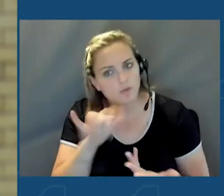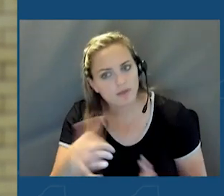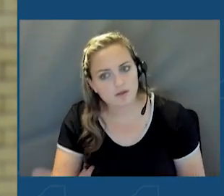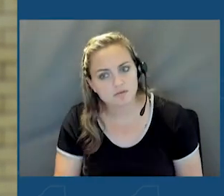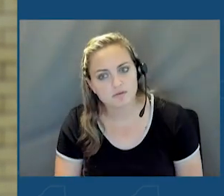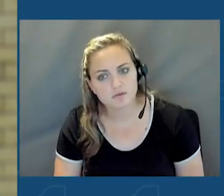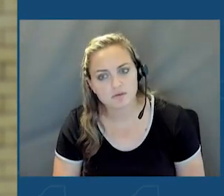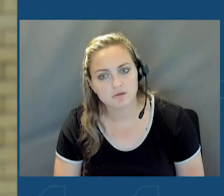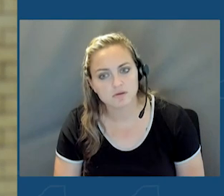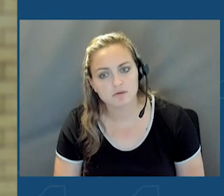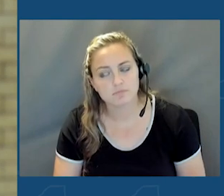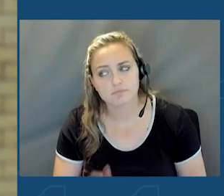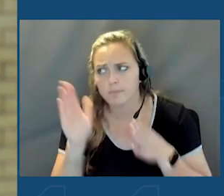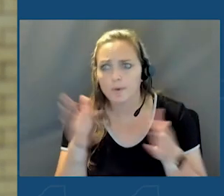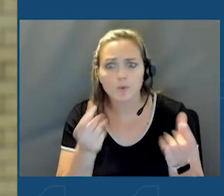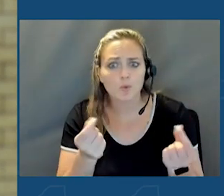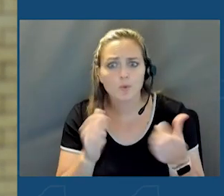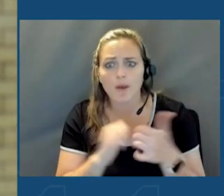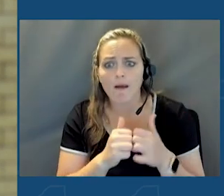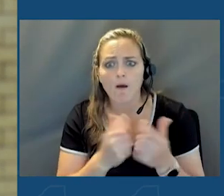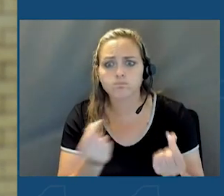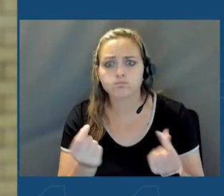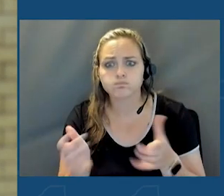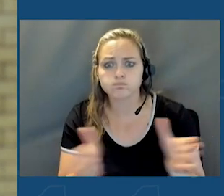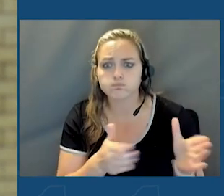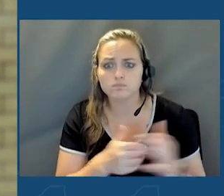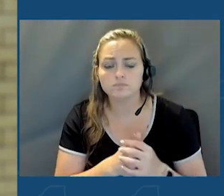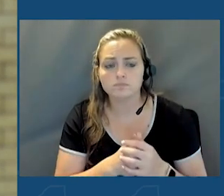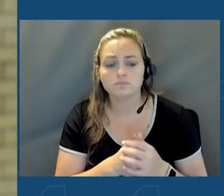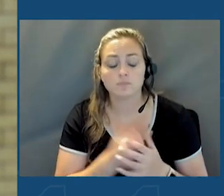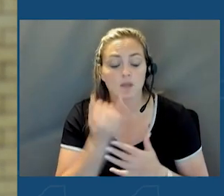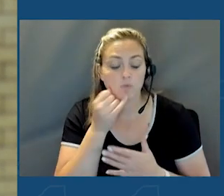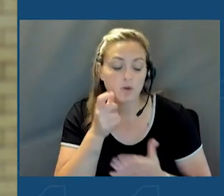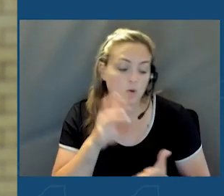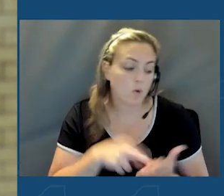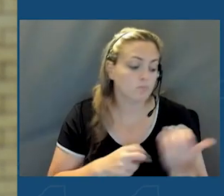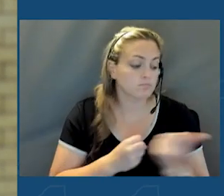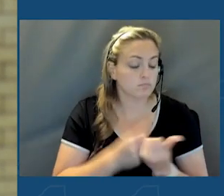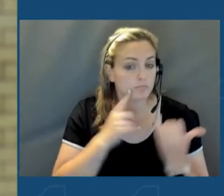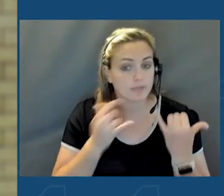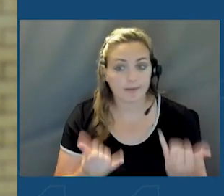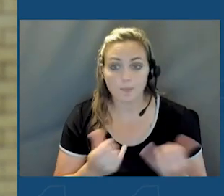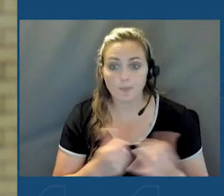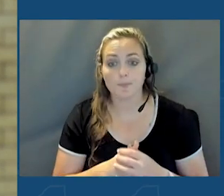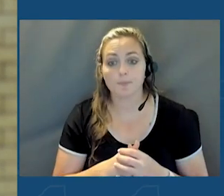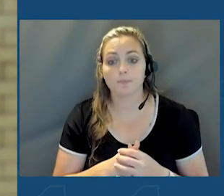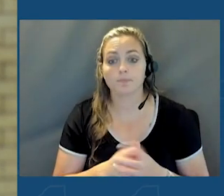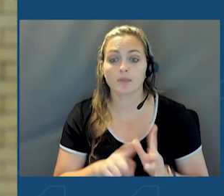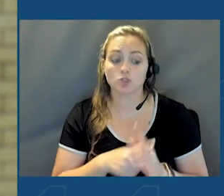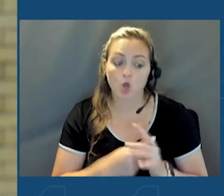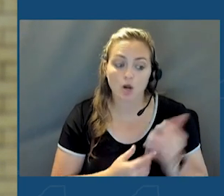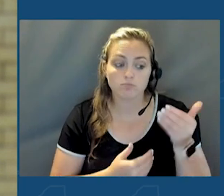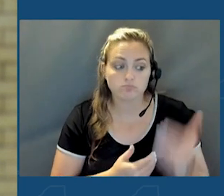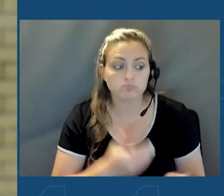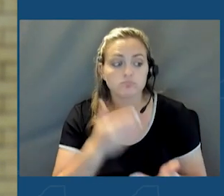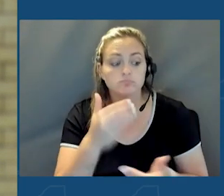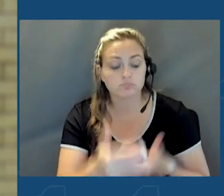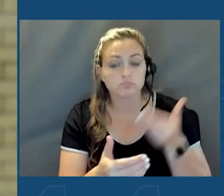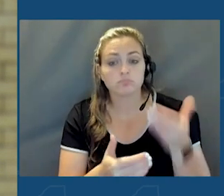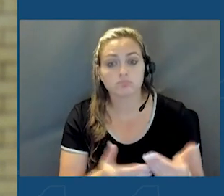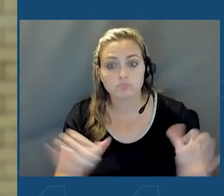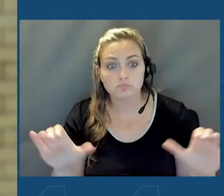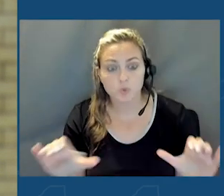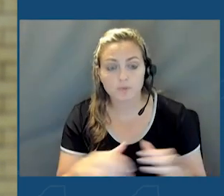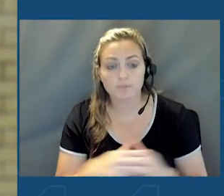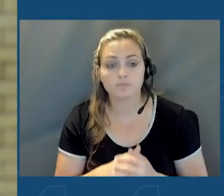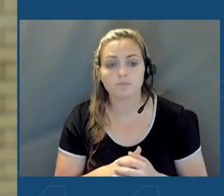So what are we prepared to do about it? If we don't step up now and start taking bold action,